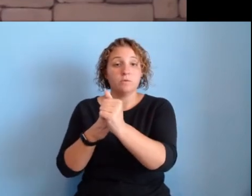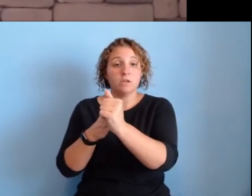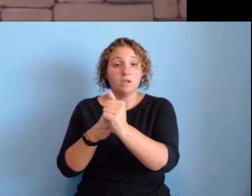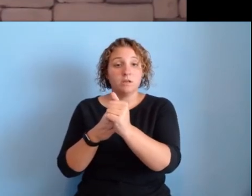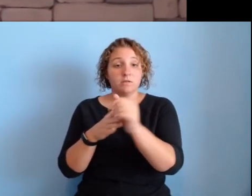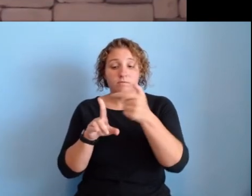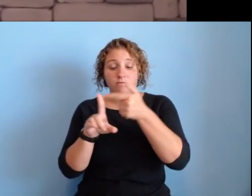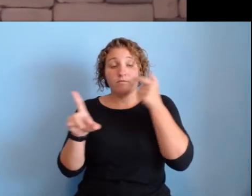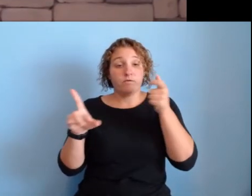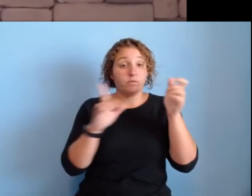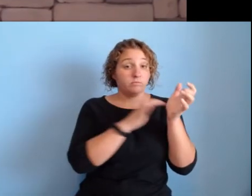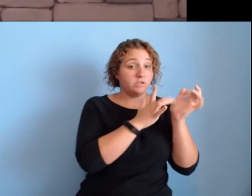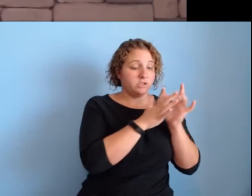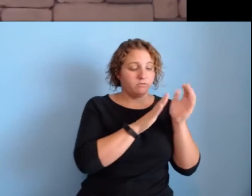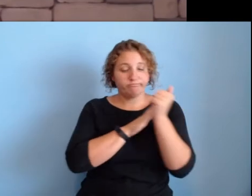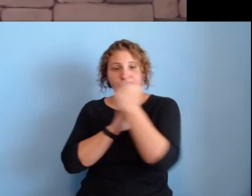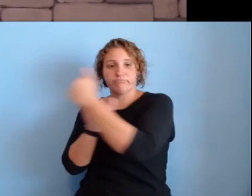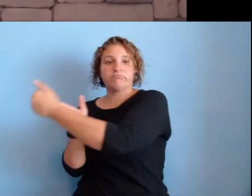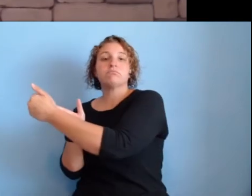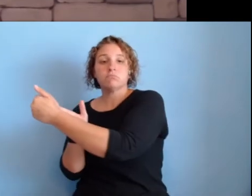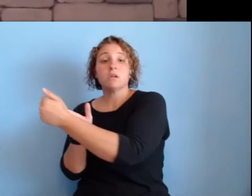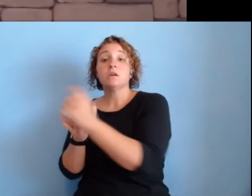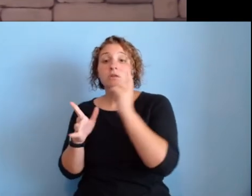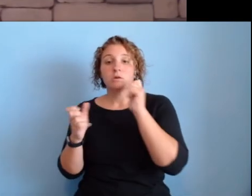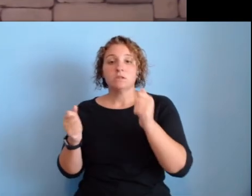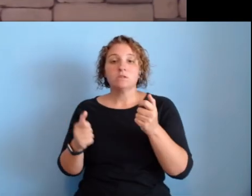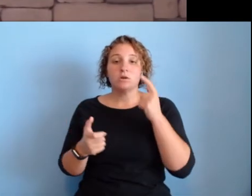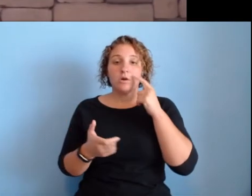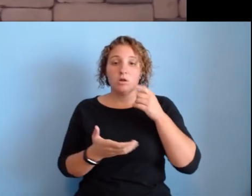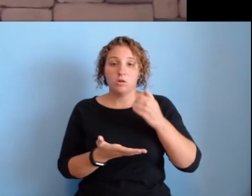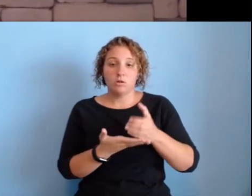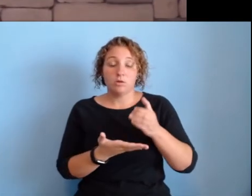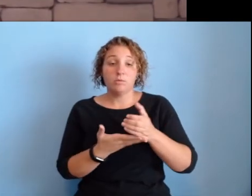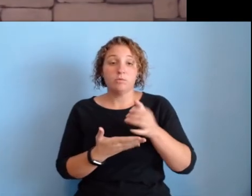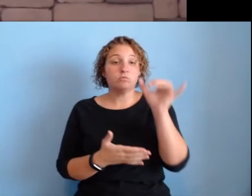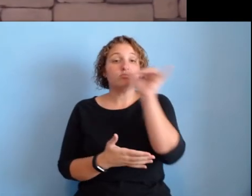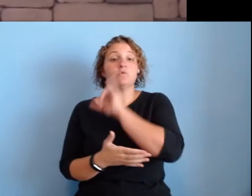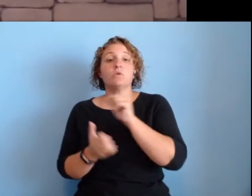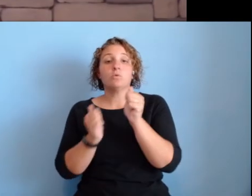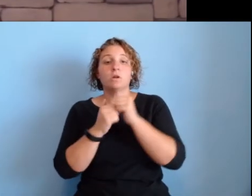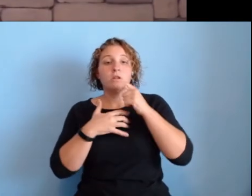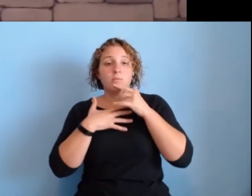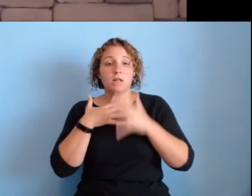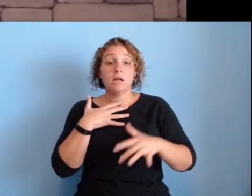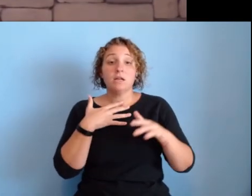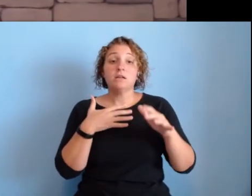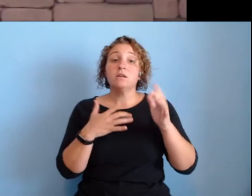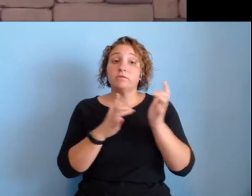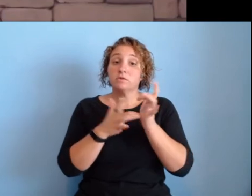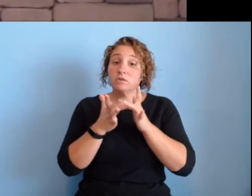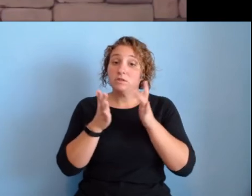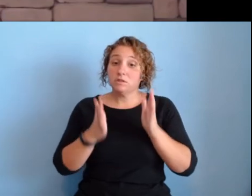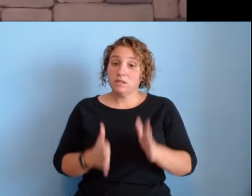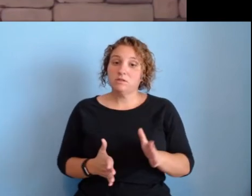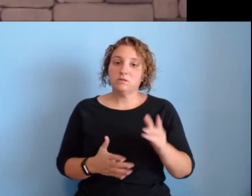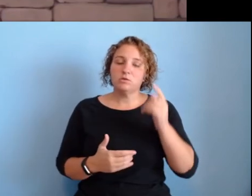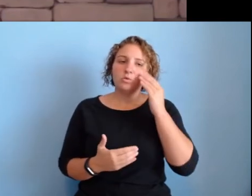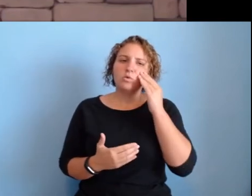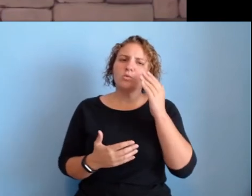And I saw the woman drunken with the blood of the saints. Now, you remember when John wrote to us and said, little children, you've heard that Antichrist is going to come.